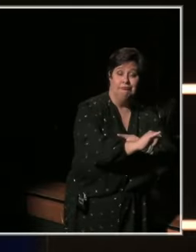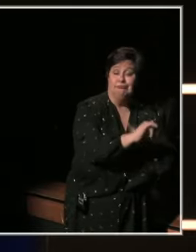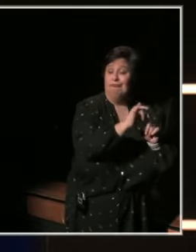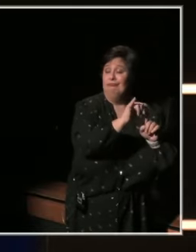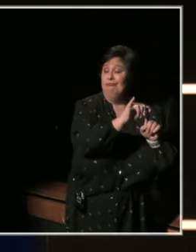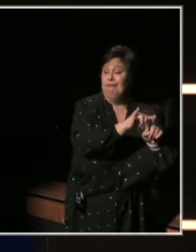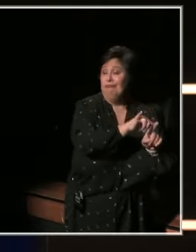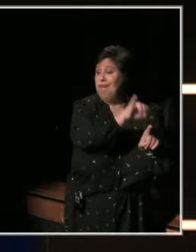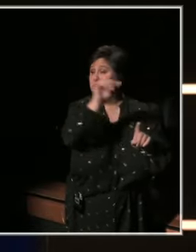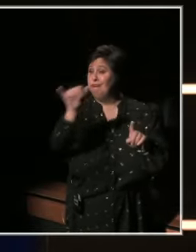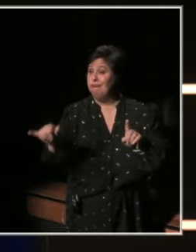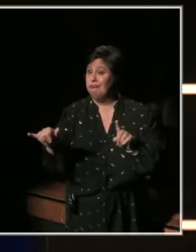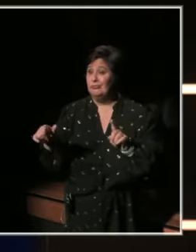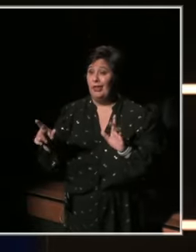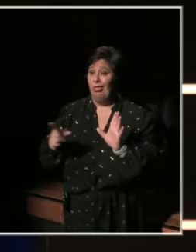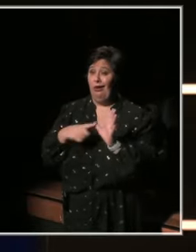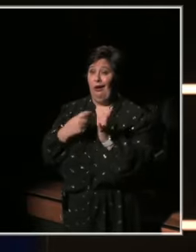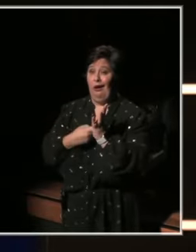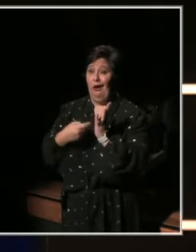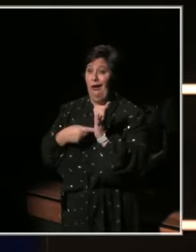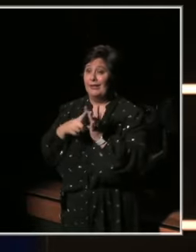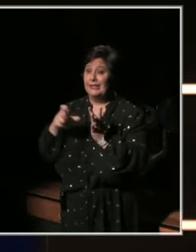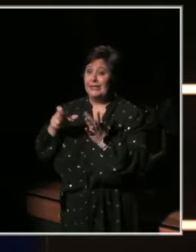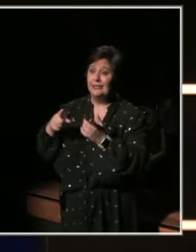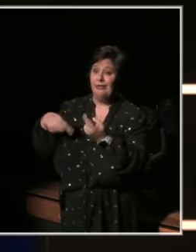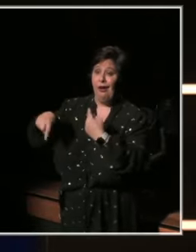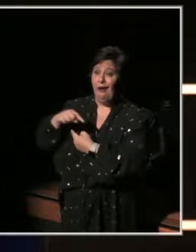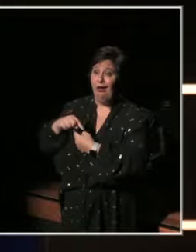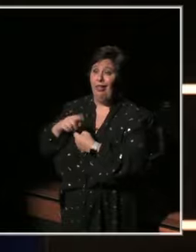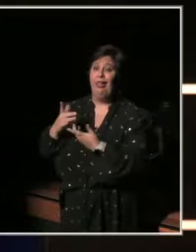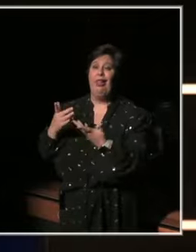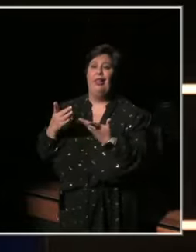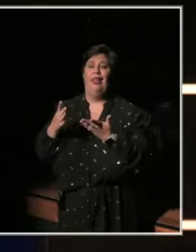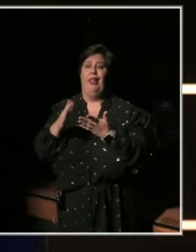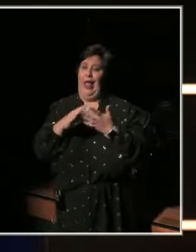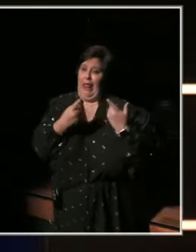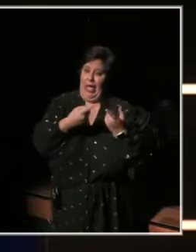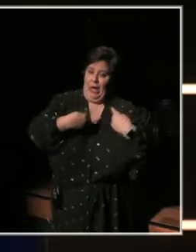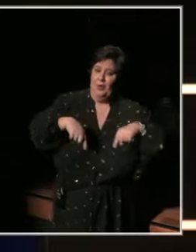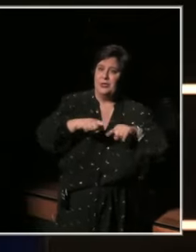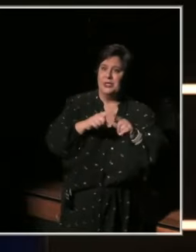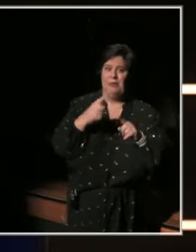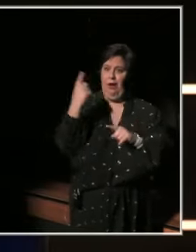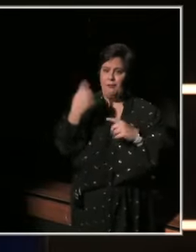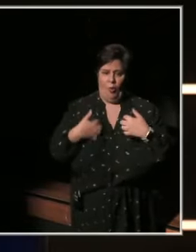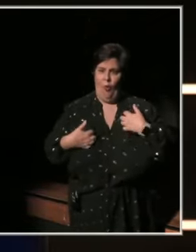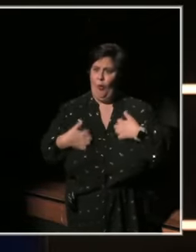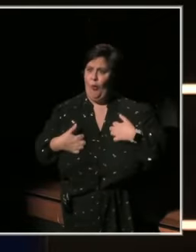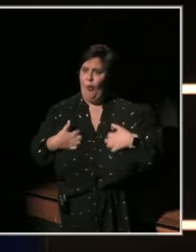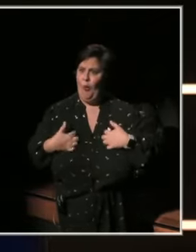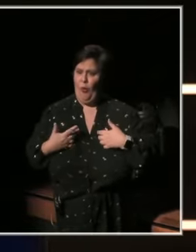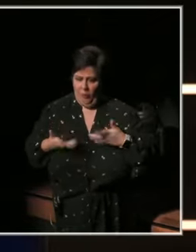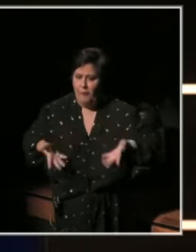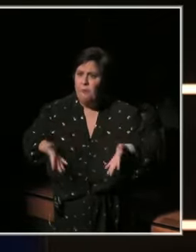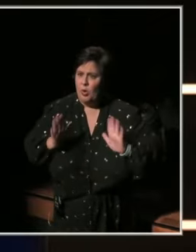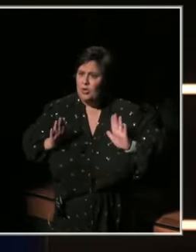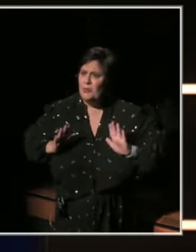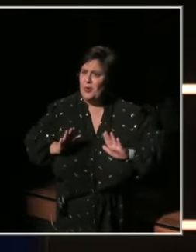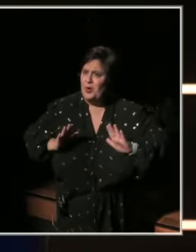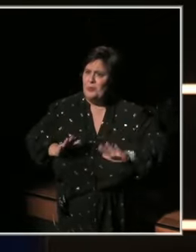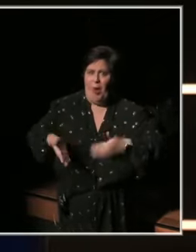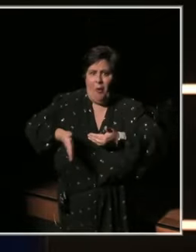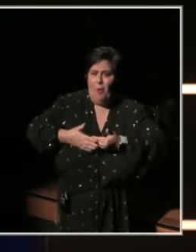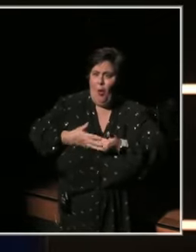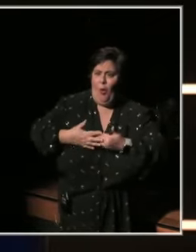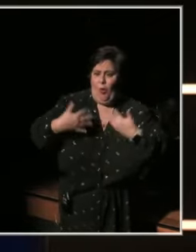to the Arctic Circle, and not only allowed us, but infused us and pushed us to do ever